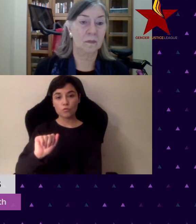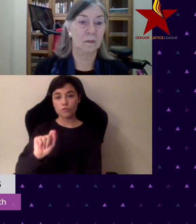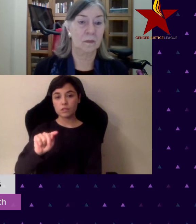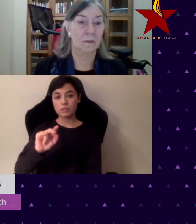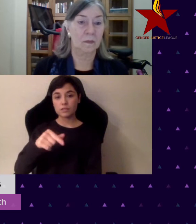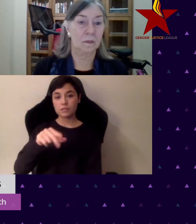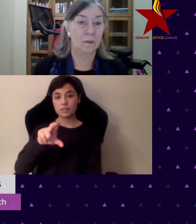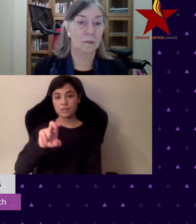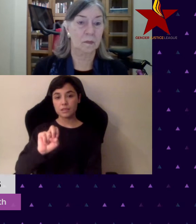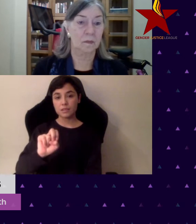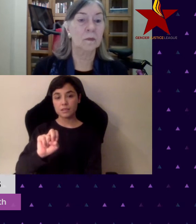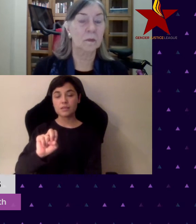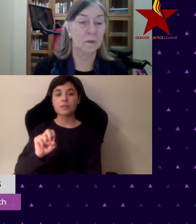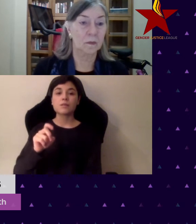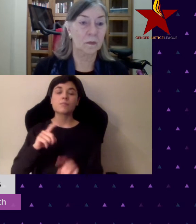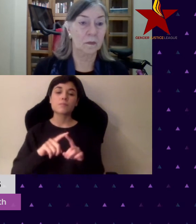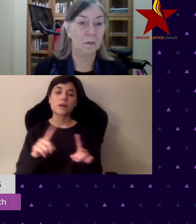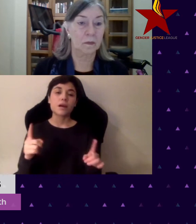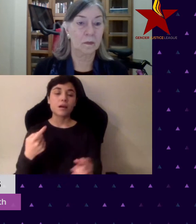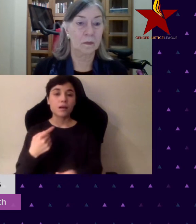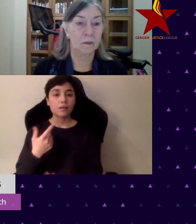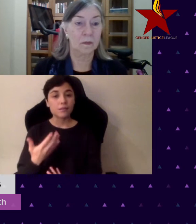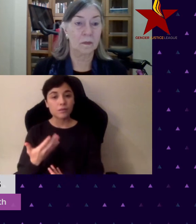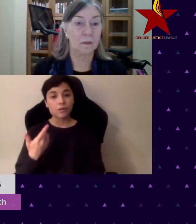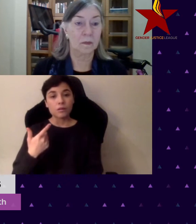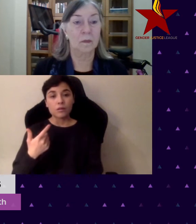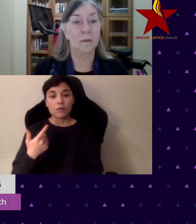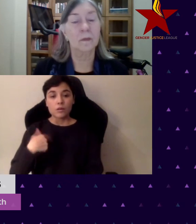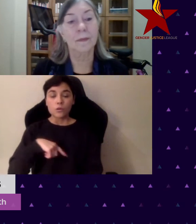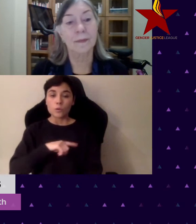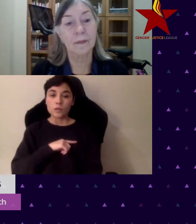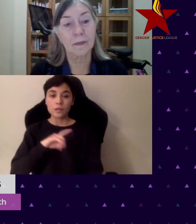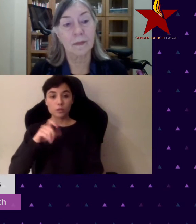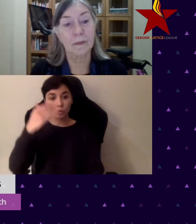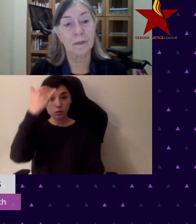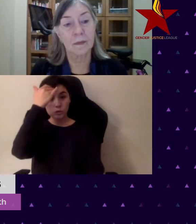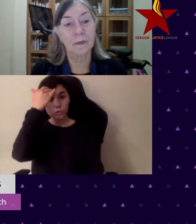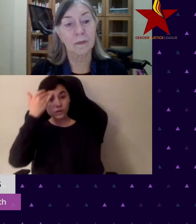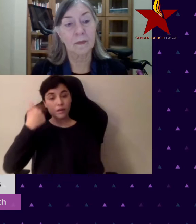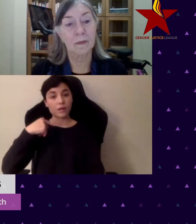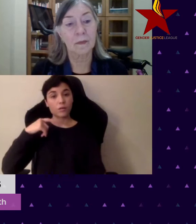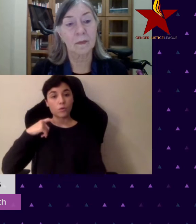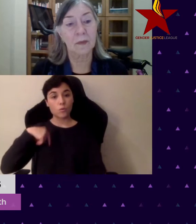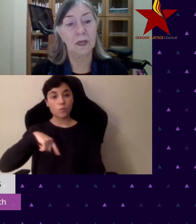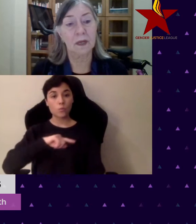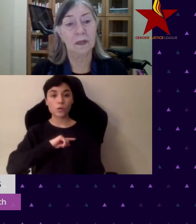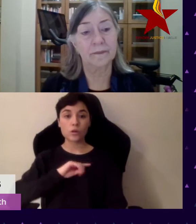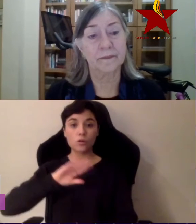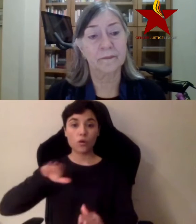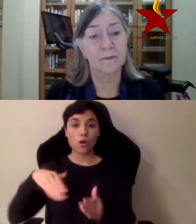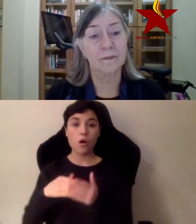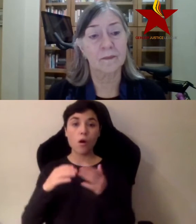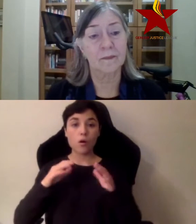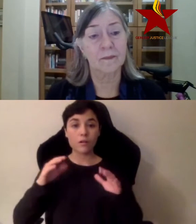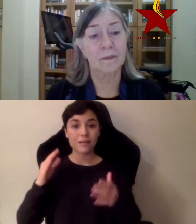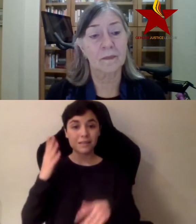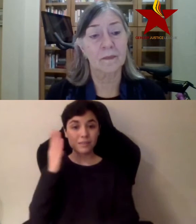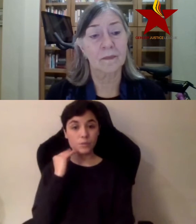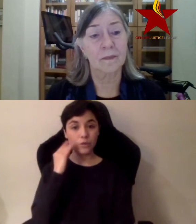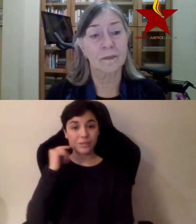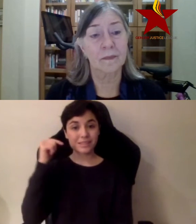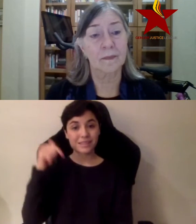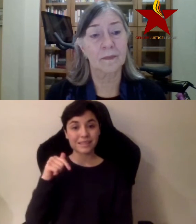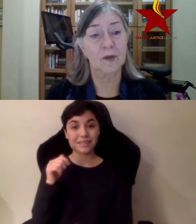alive, knowing that there are people there that are in the same boat with us who can virtually hug us and virtually hold on to us and drag us through it.